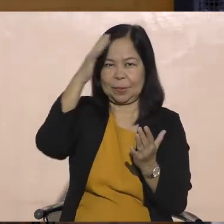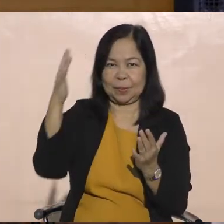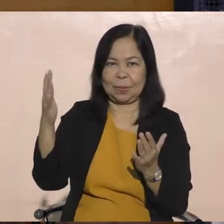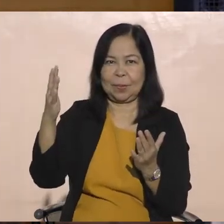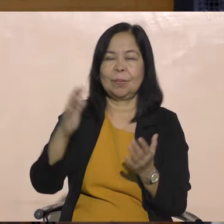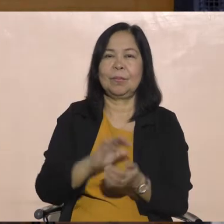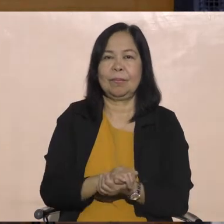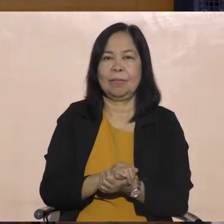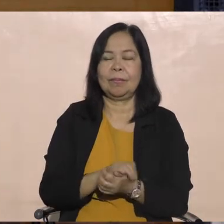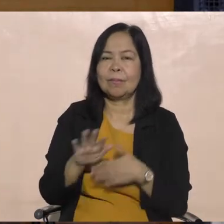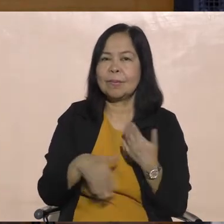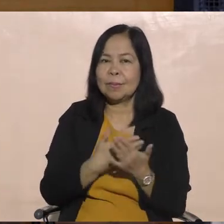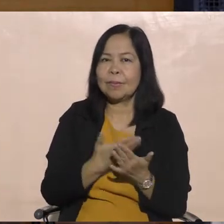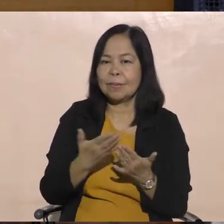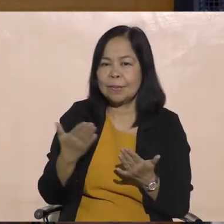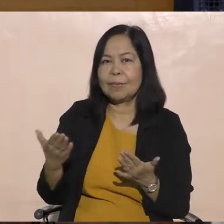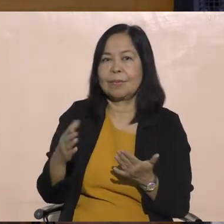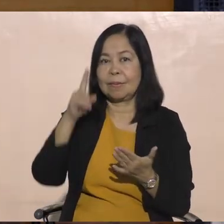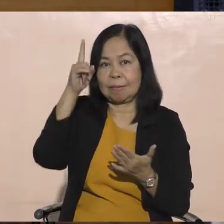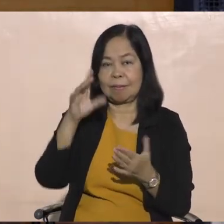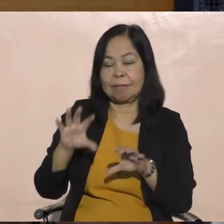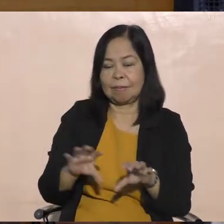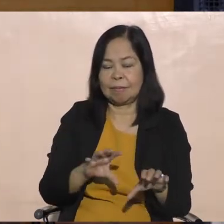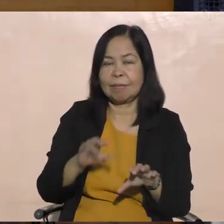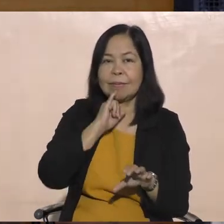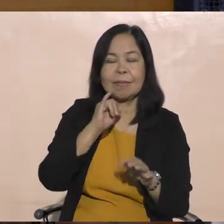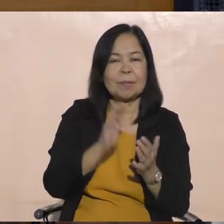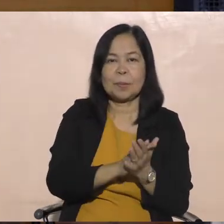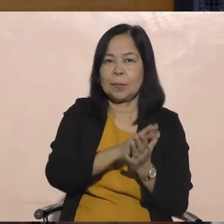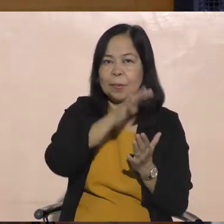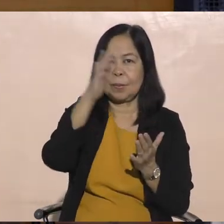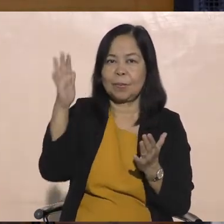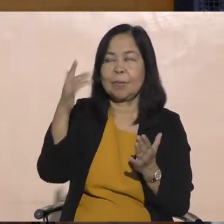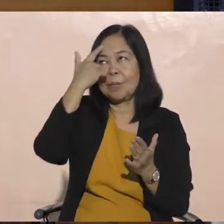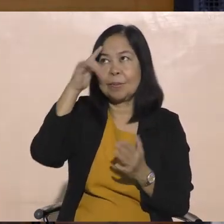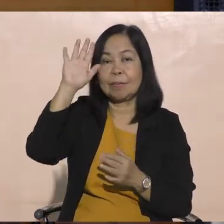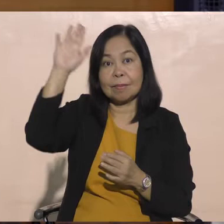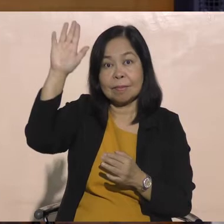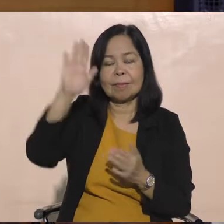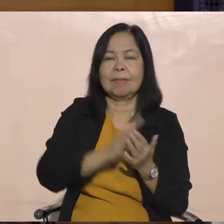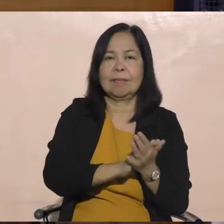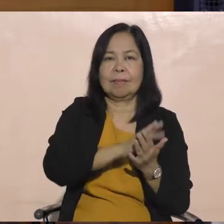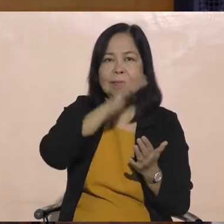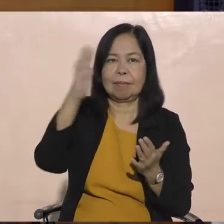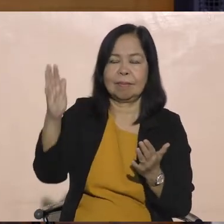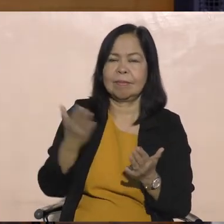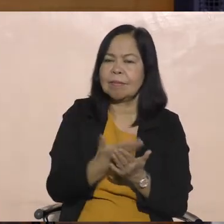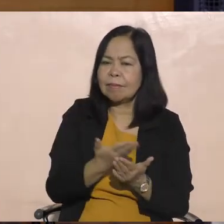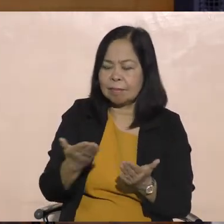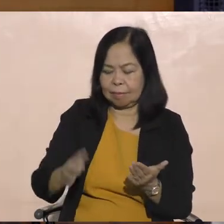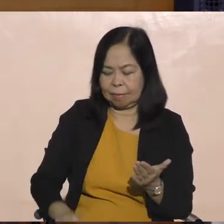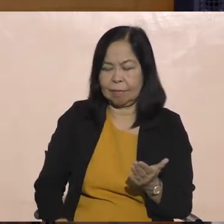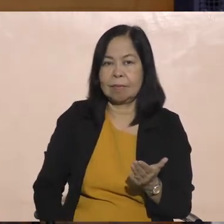Ang tanang buhaton o gibuhat sa Dios, mahimayaon o alang sa iyang kahimayaan. Hallelujah. There are things,